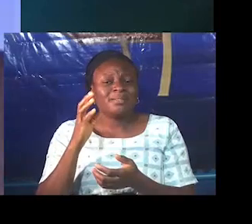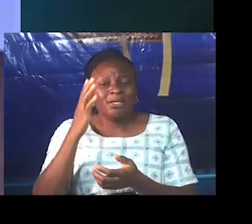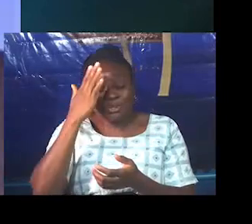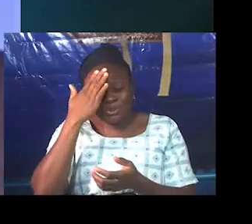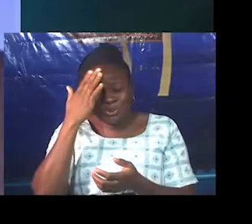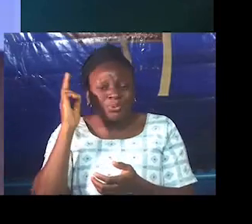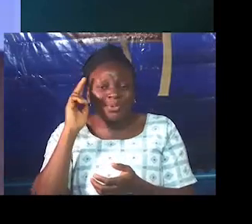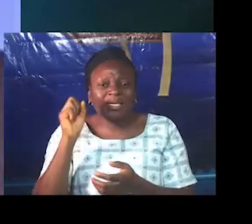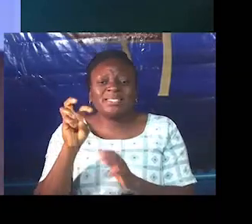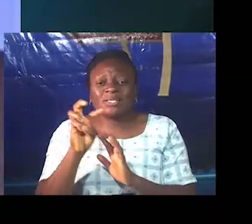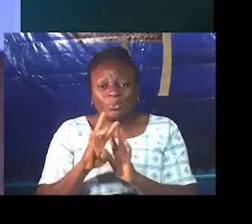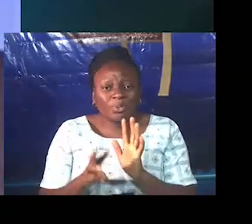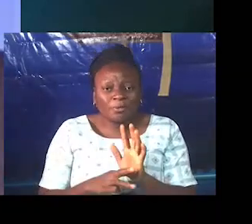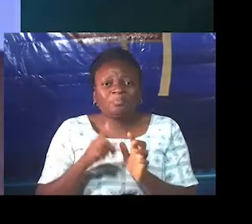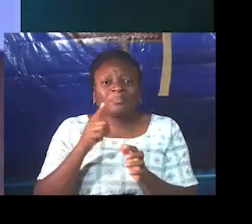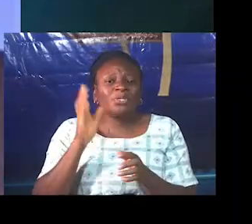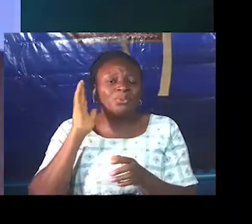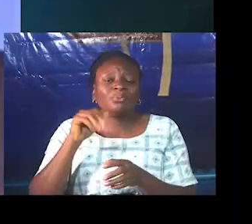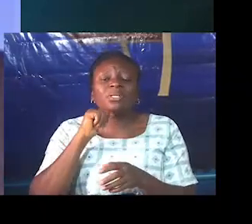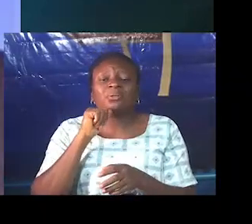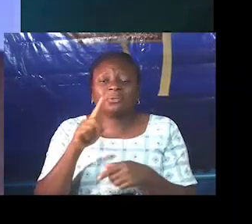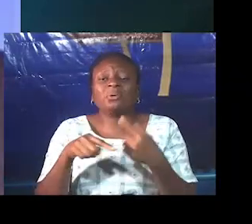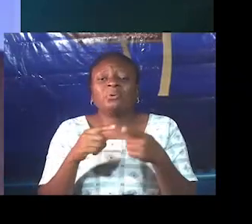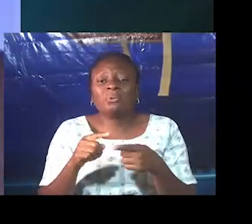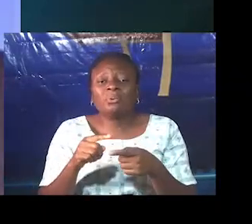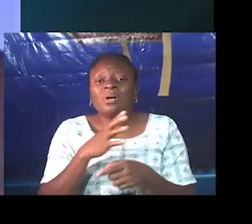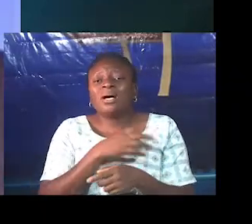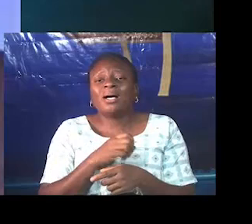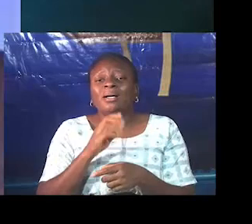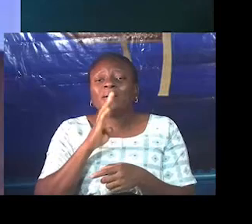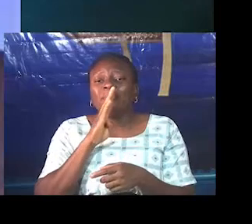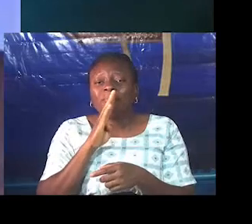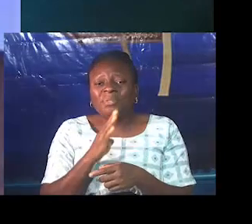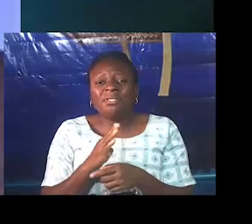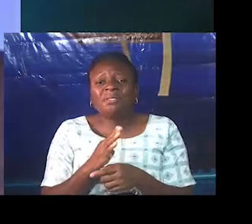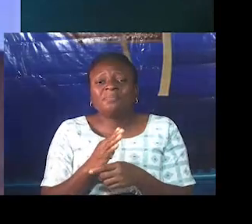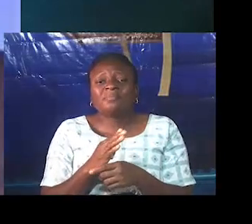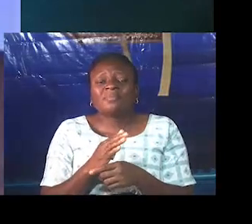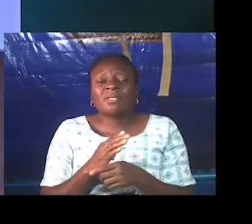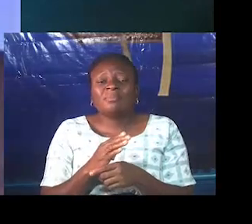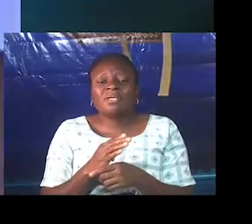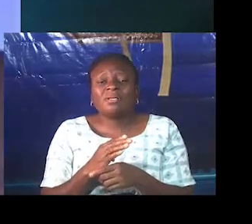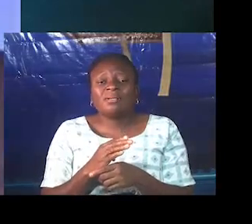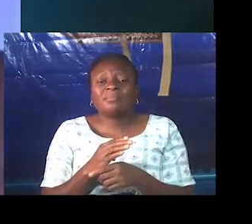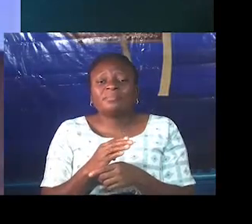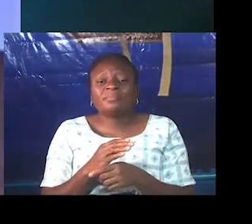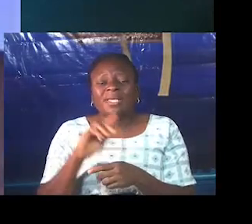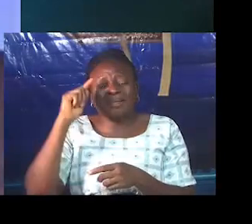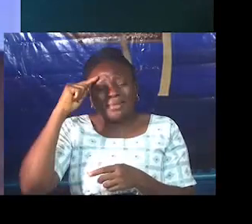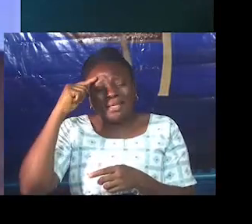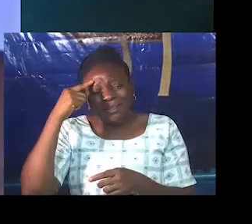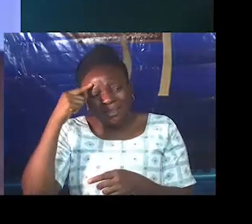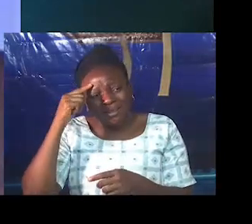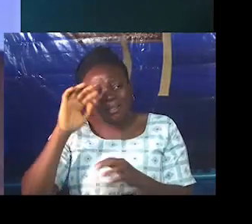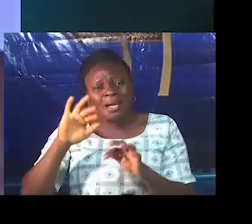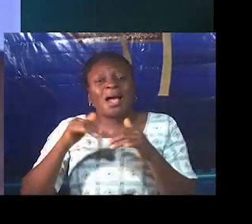important decision you are going to make in life, yet it's not that you are going to be curious. What we are saying is this: